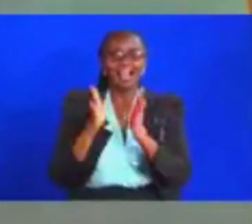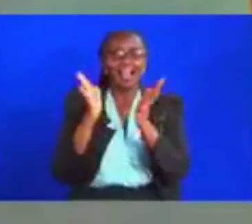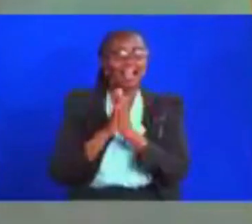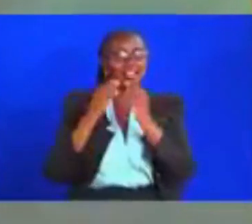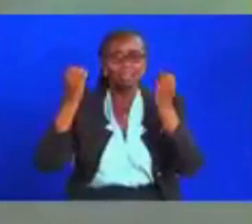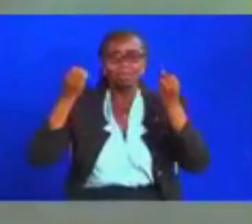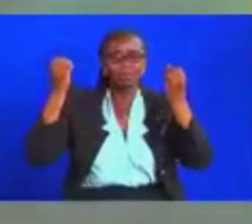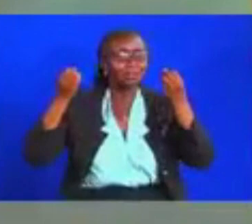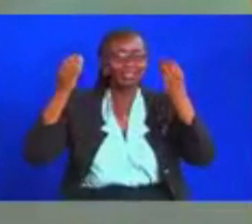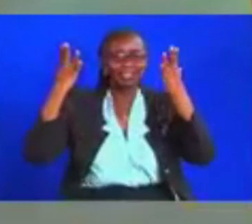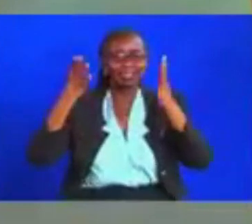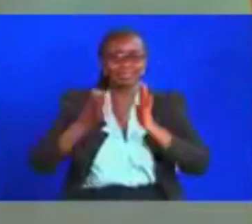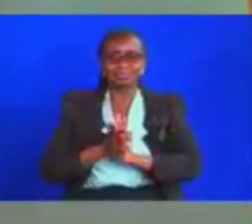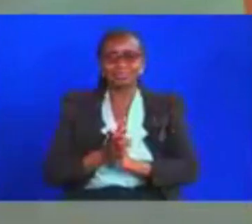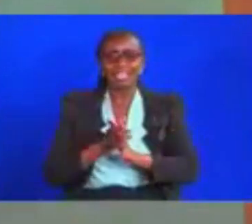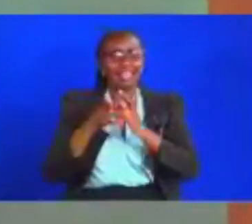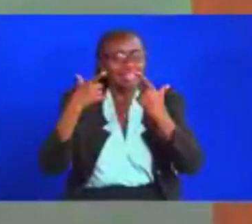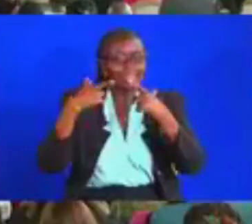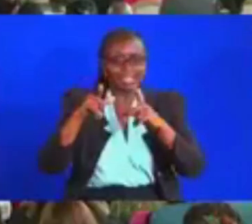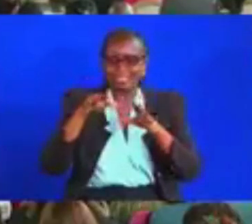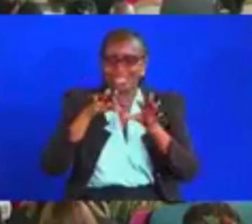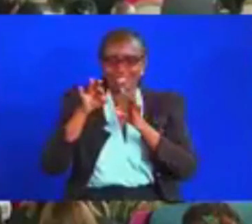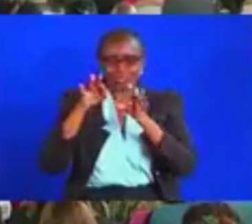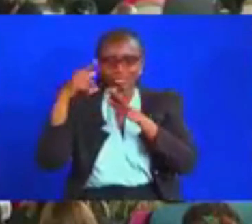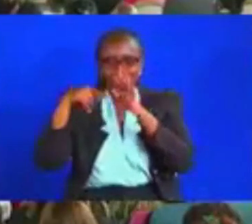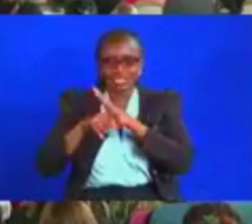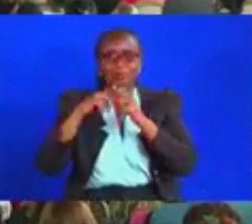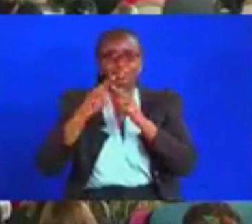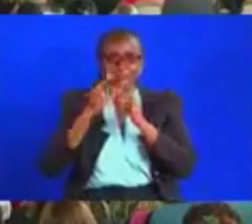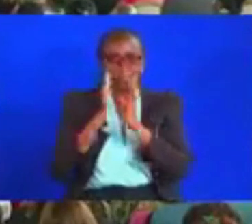Hallelujah. Let's touch them very quickly and then we'll pray.